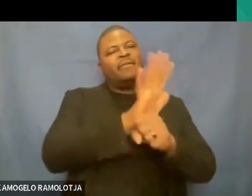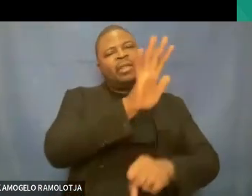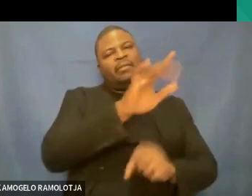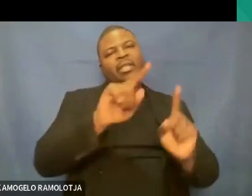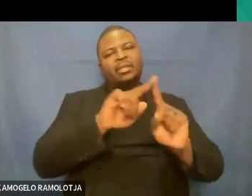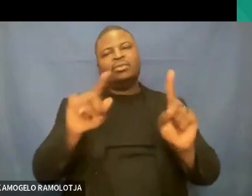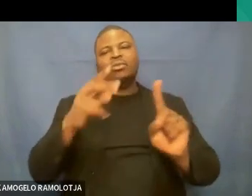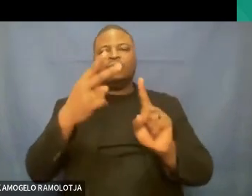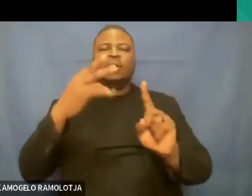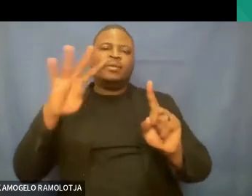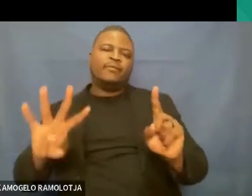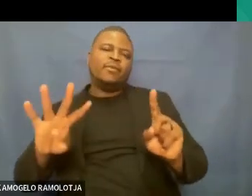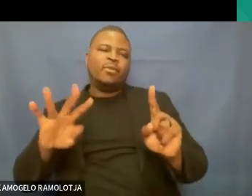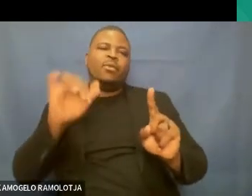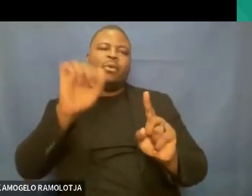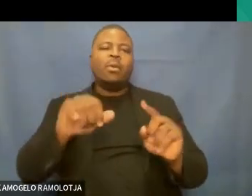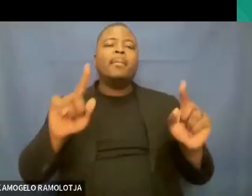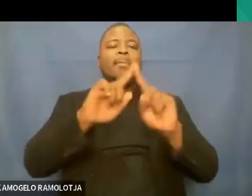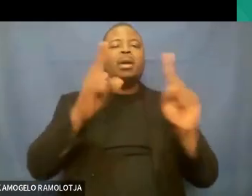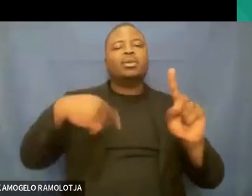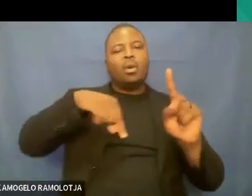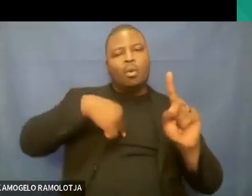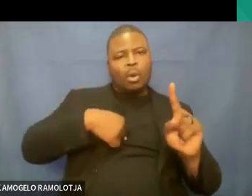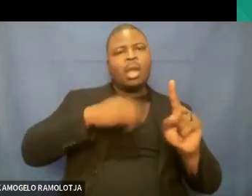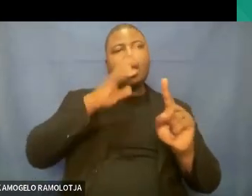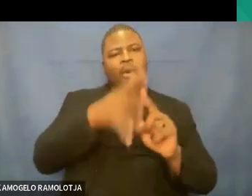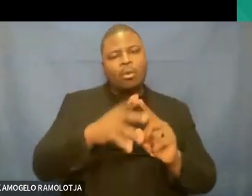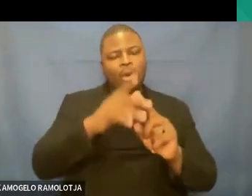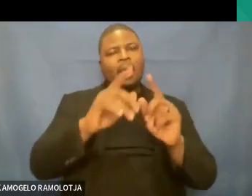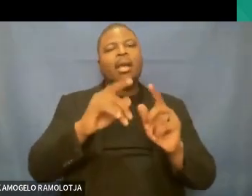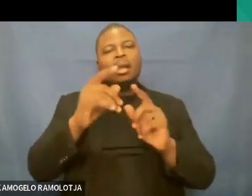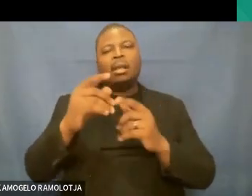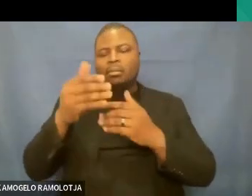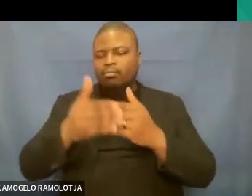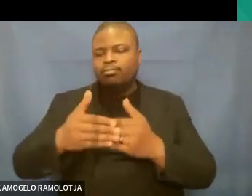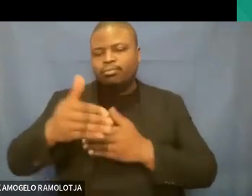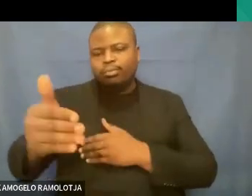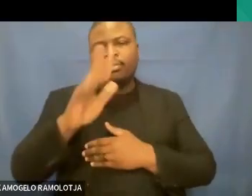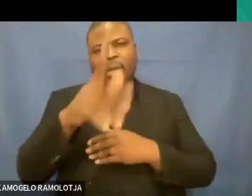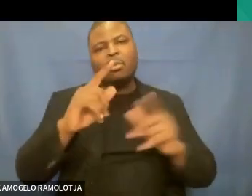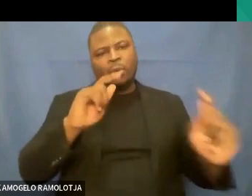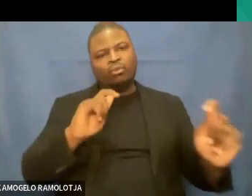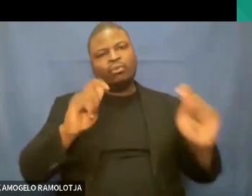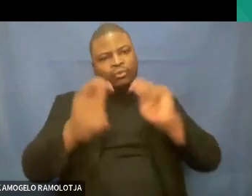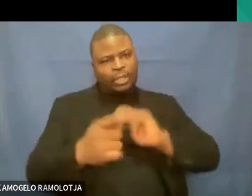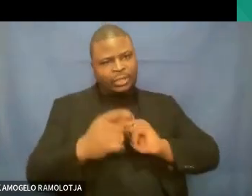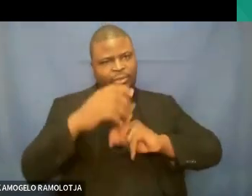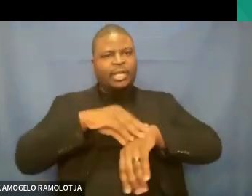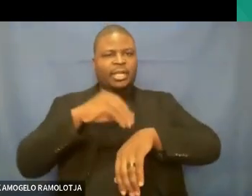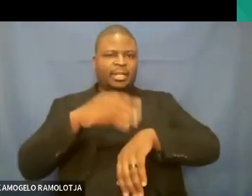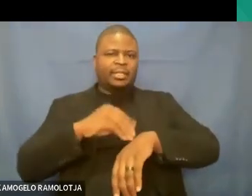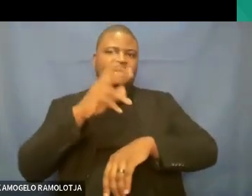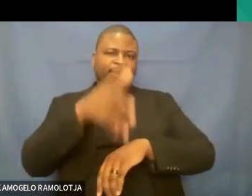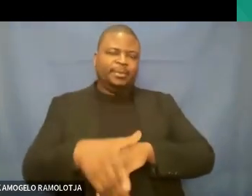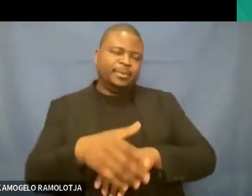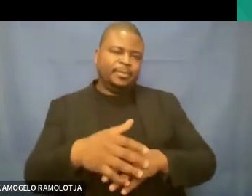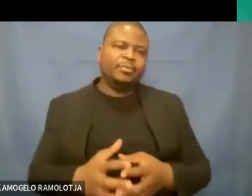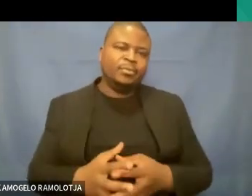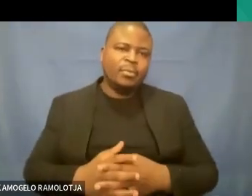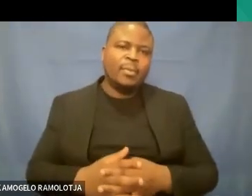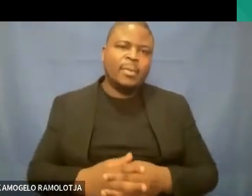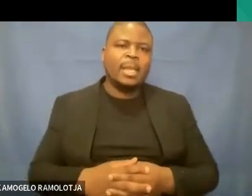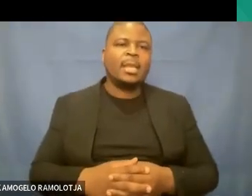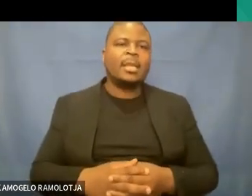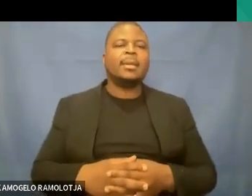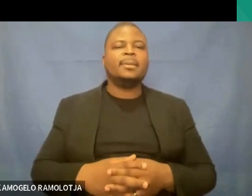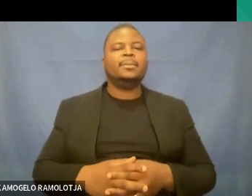cycle, and we will see a shift to ages 15 to 24 in the upcoming cycle. And our human rights program within